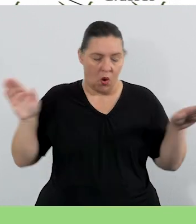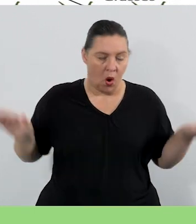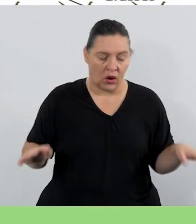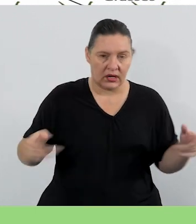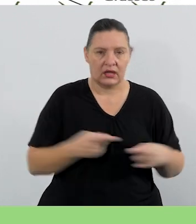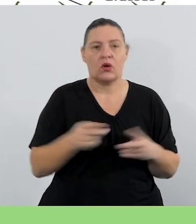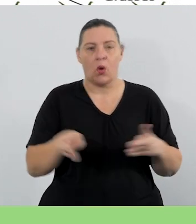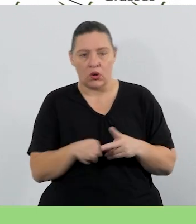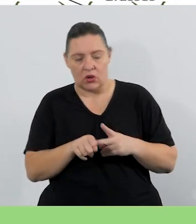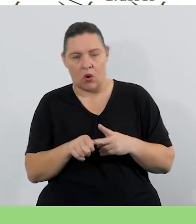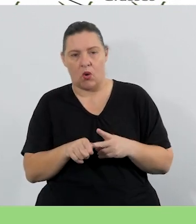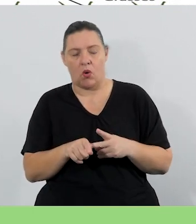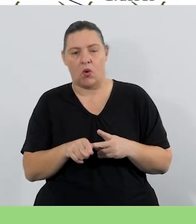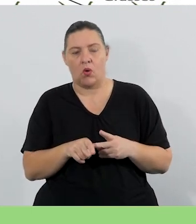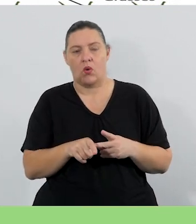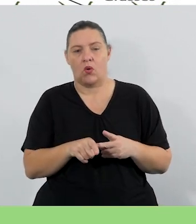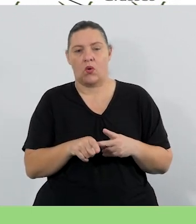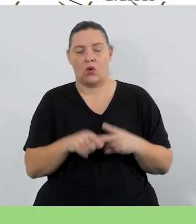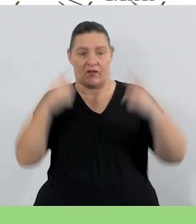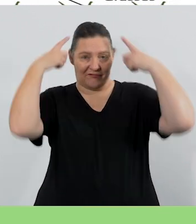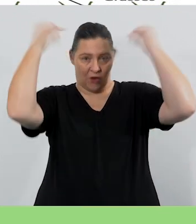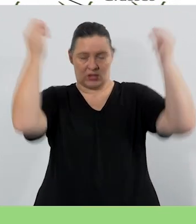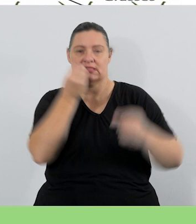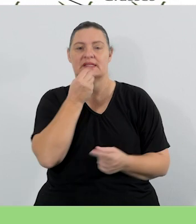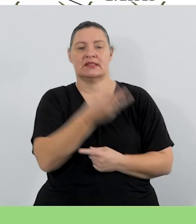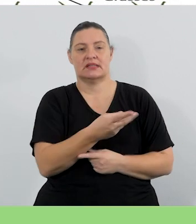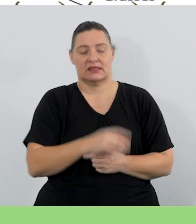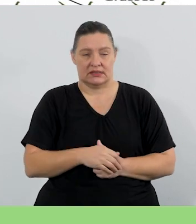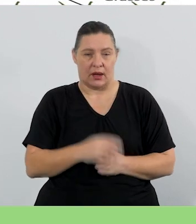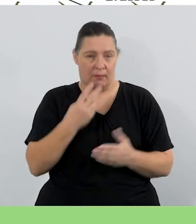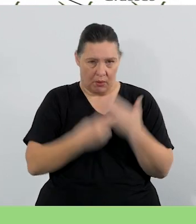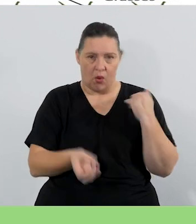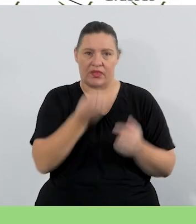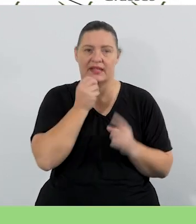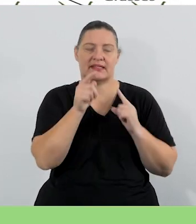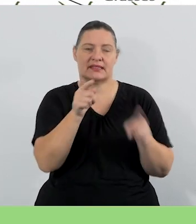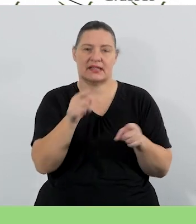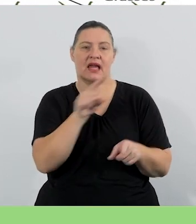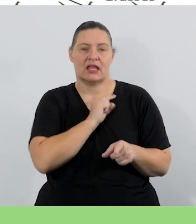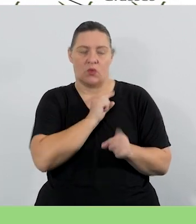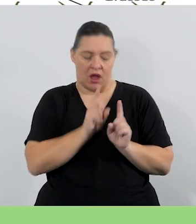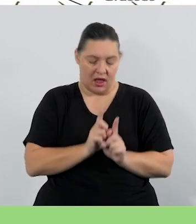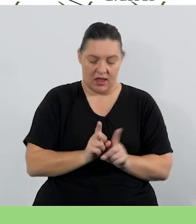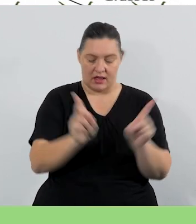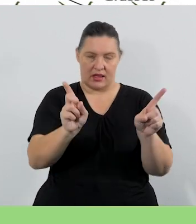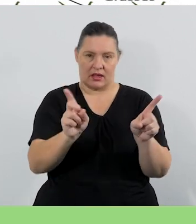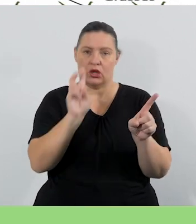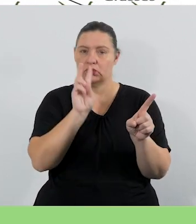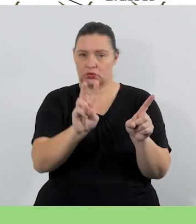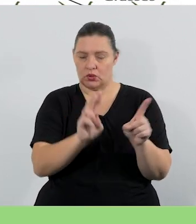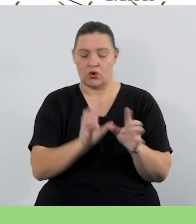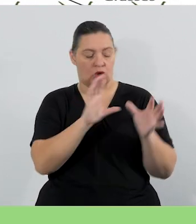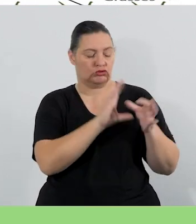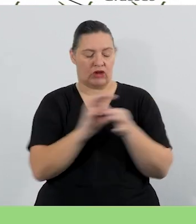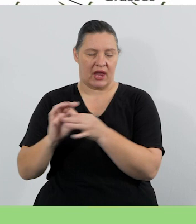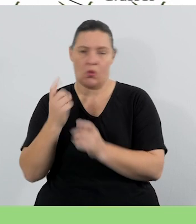it's also eaten by the fox. So it's eaten by more than one animal. So that is why we end up with a food web